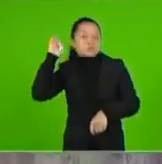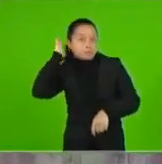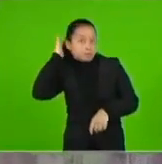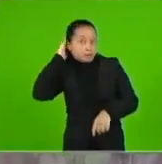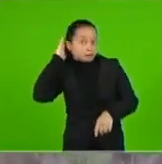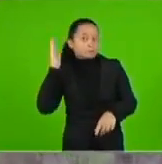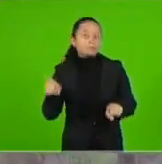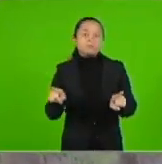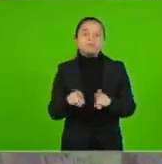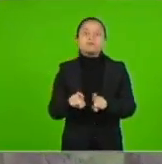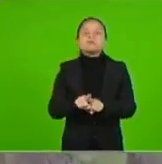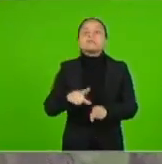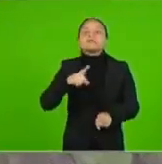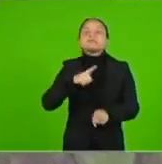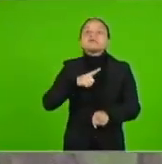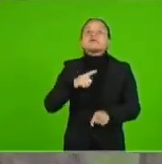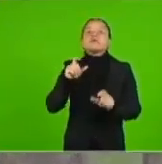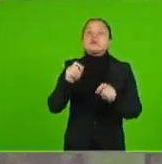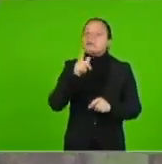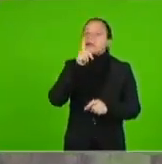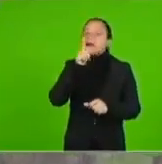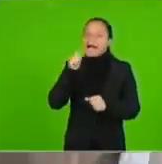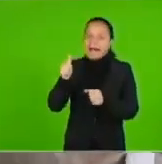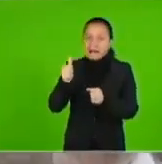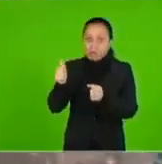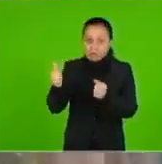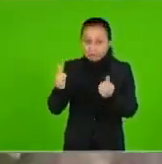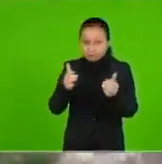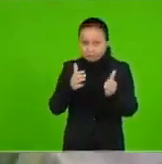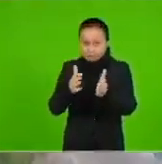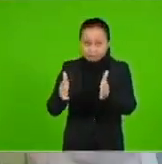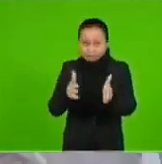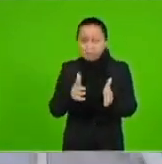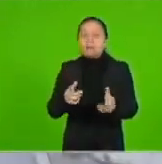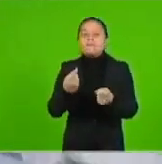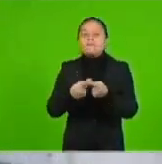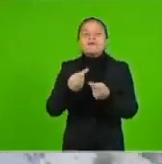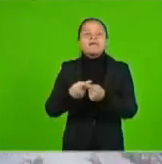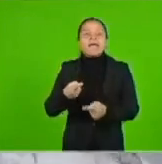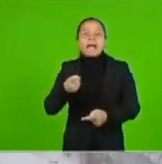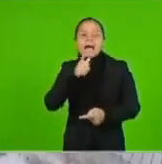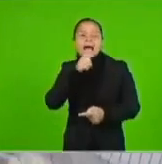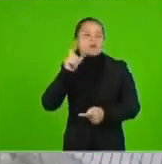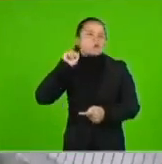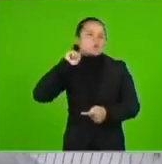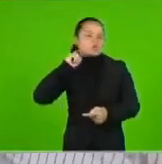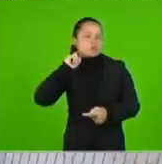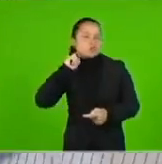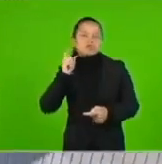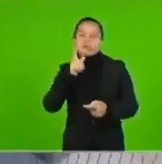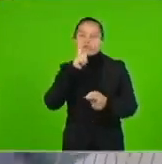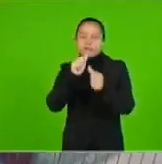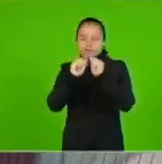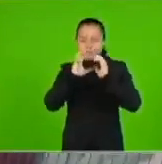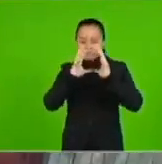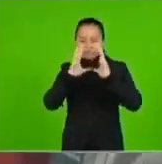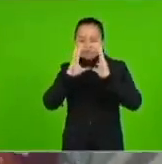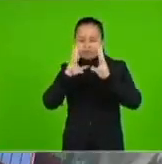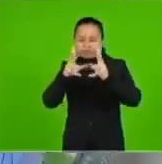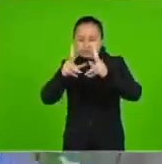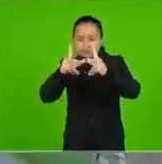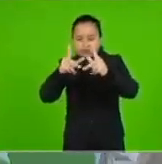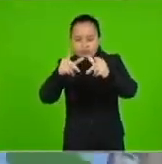Espírito Santo and Pará. And there's also a station of treatment of water and sewage that